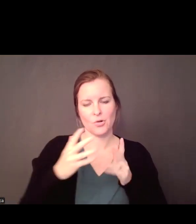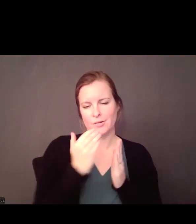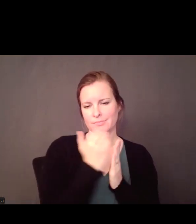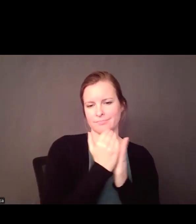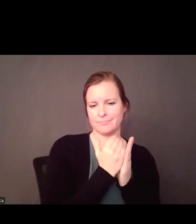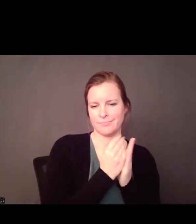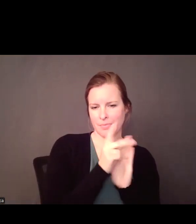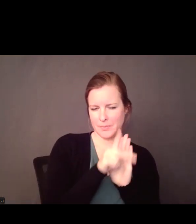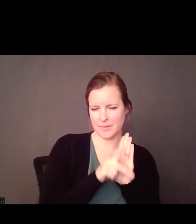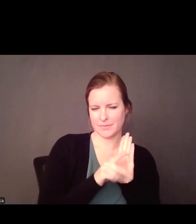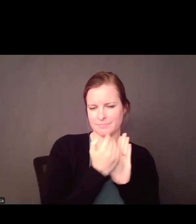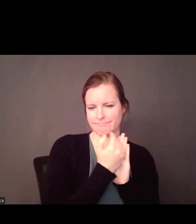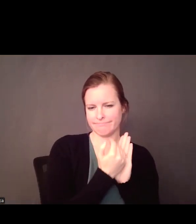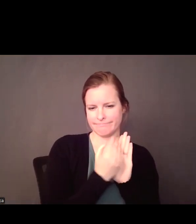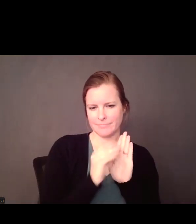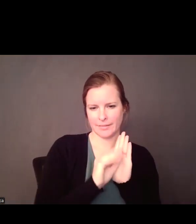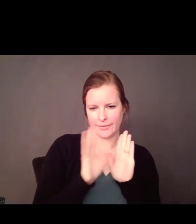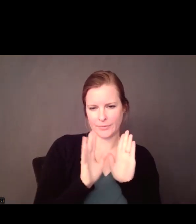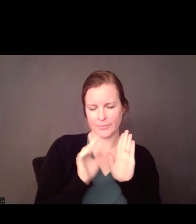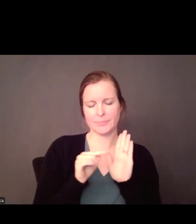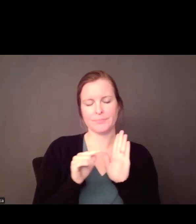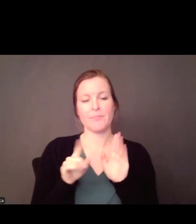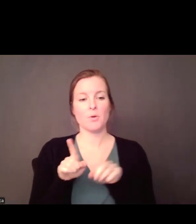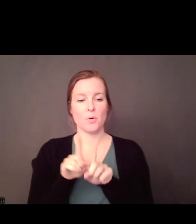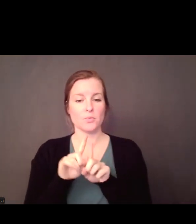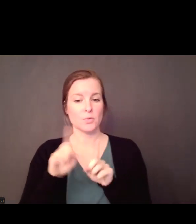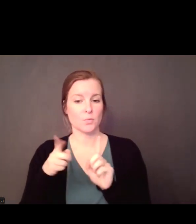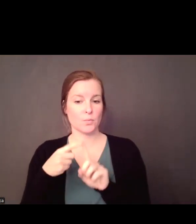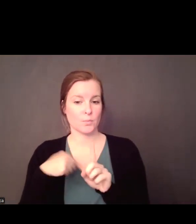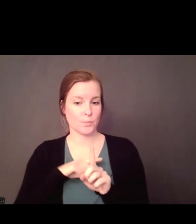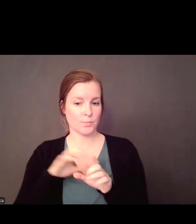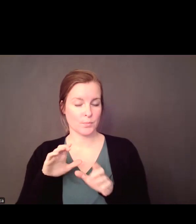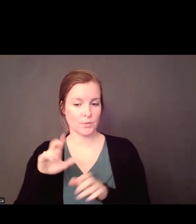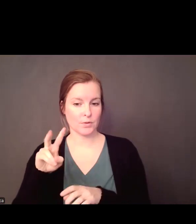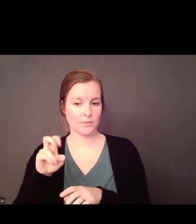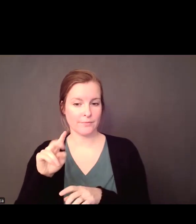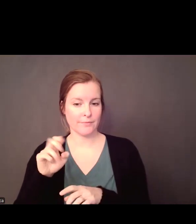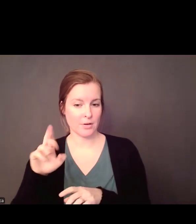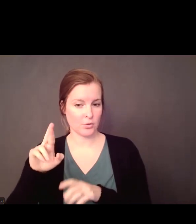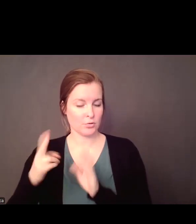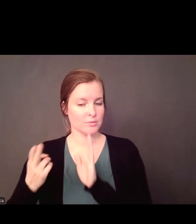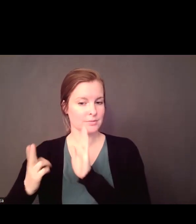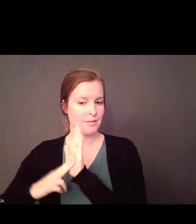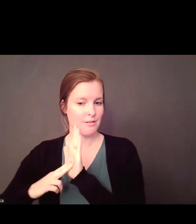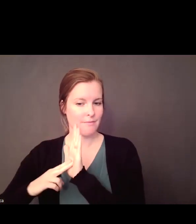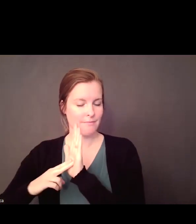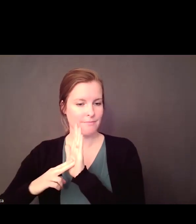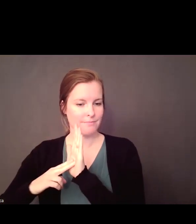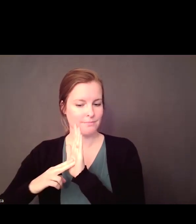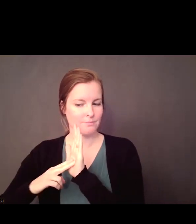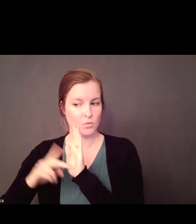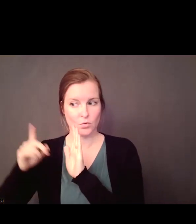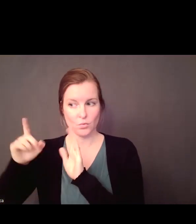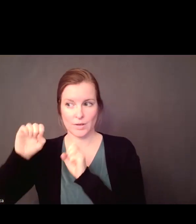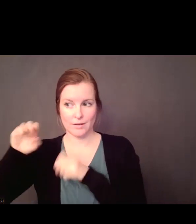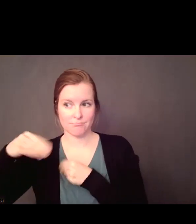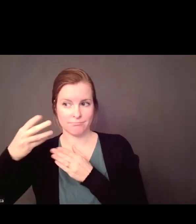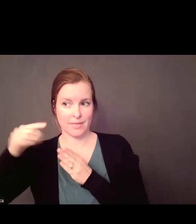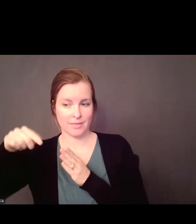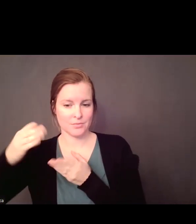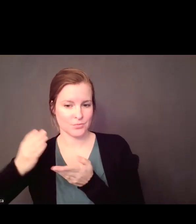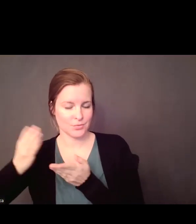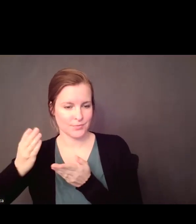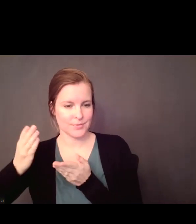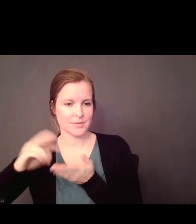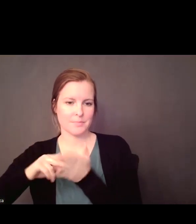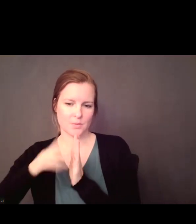as when we do our vendor sign up to be able to deliver the service, that we'll have